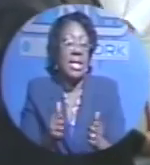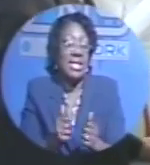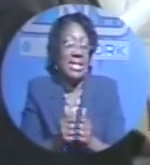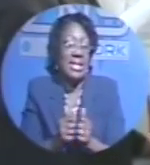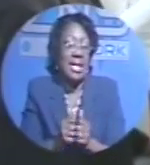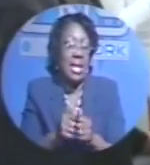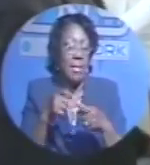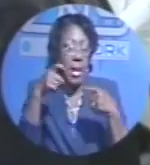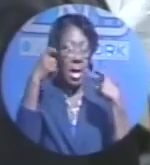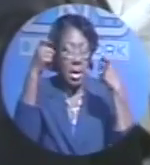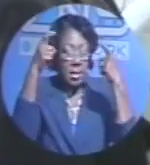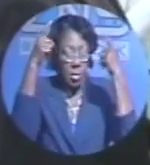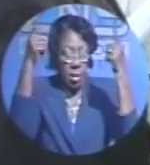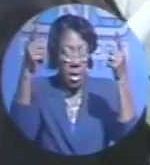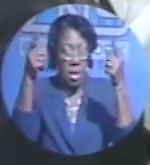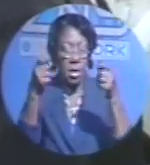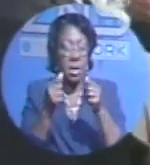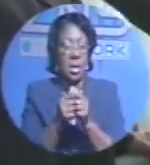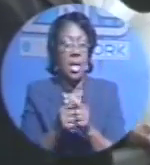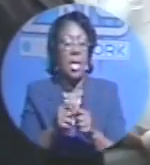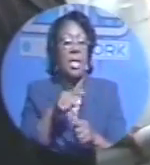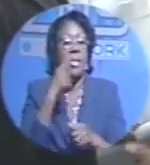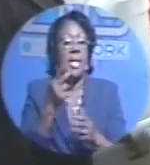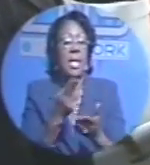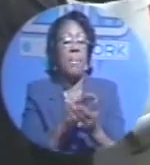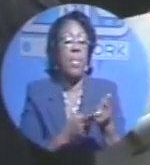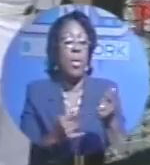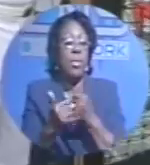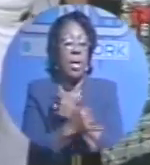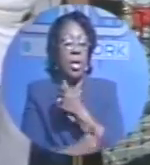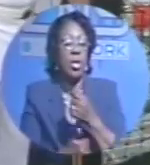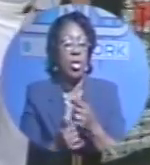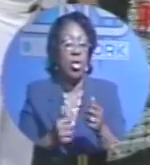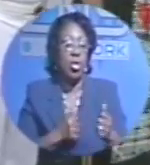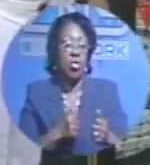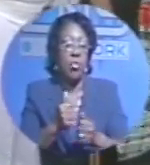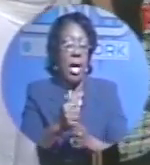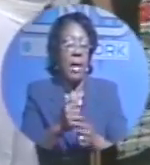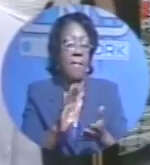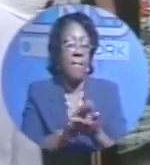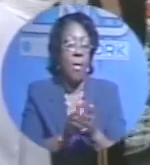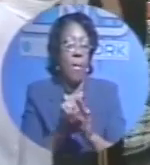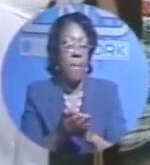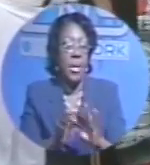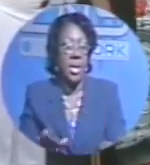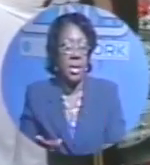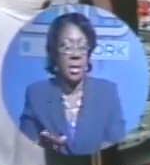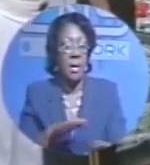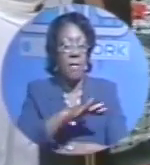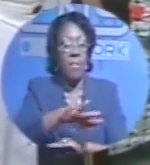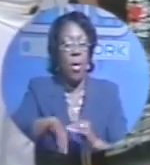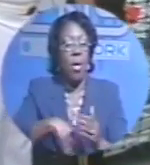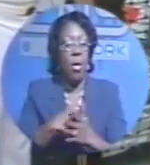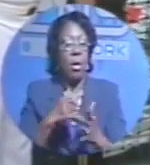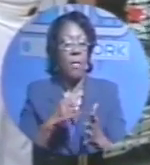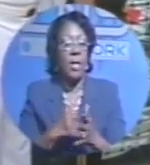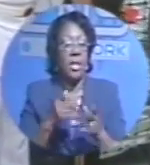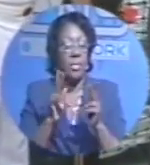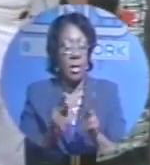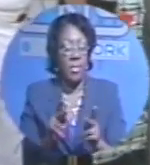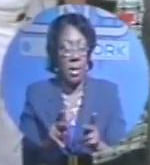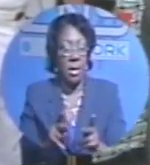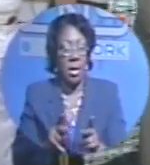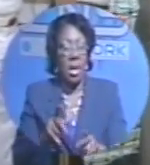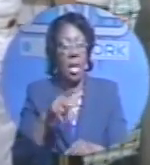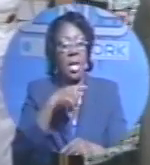our democracies. Sir Arthur said that both countries strive for peace, security, and prosperity for all of its people. The Governor General